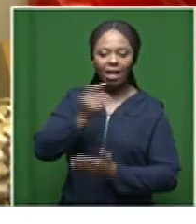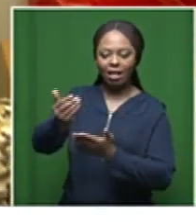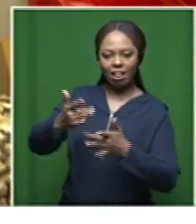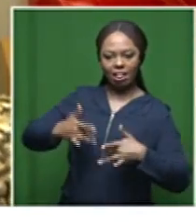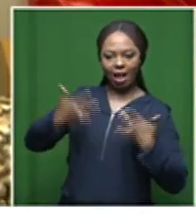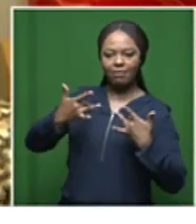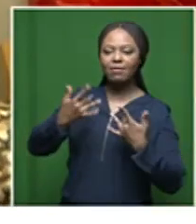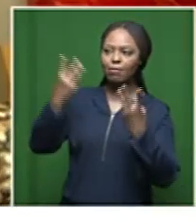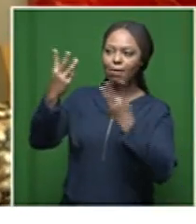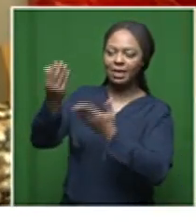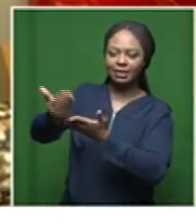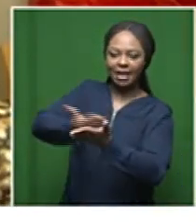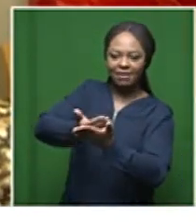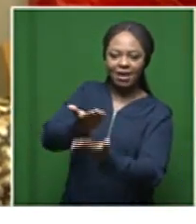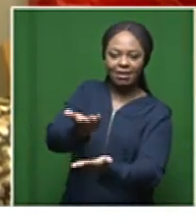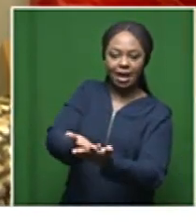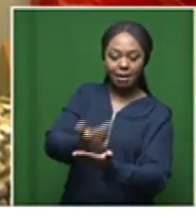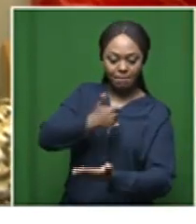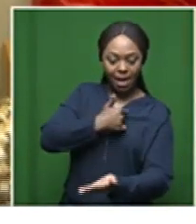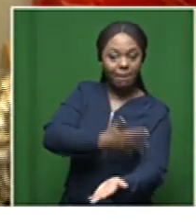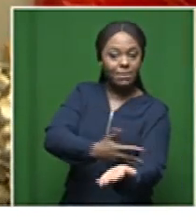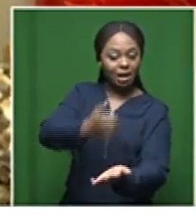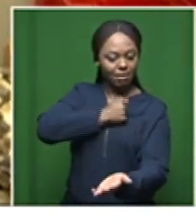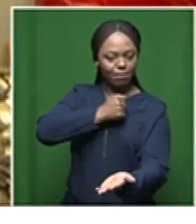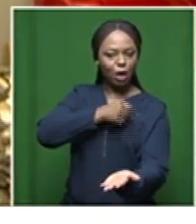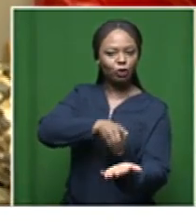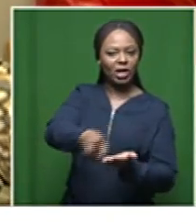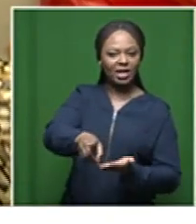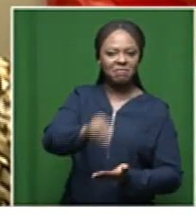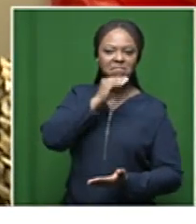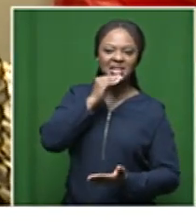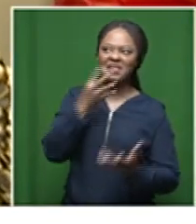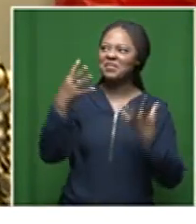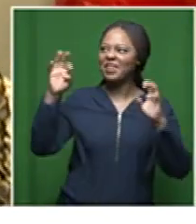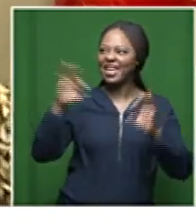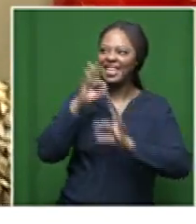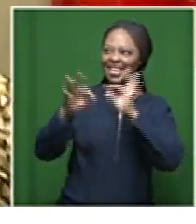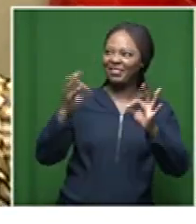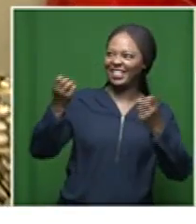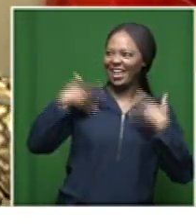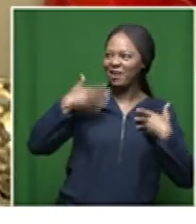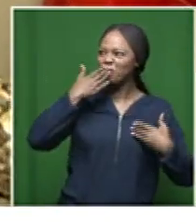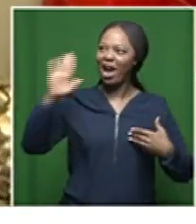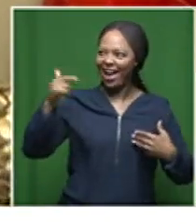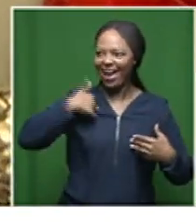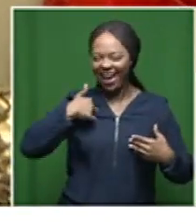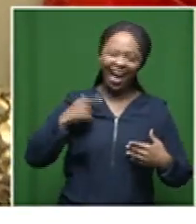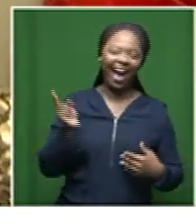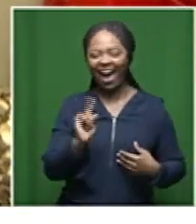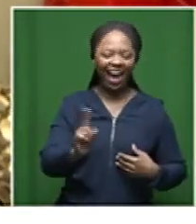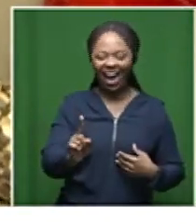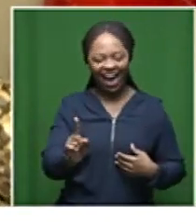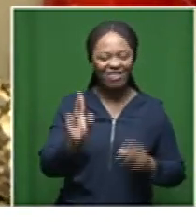donated because, not to say I need free gifts. No, it's not for